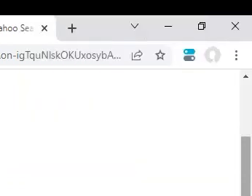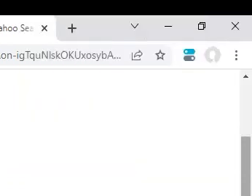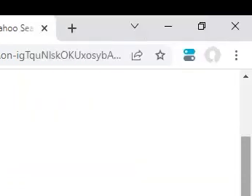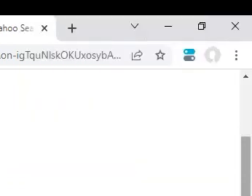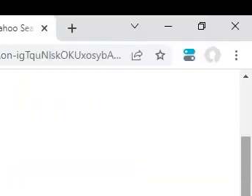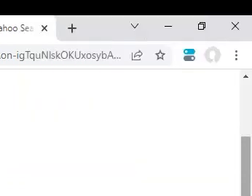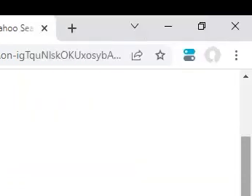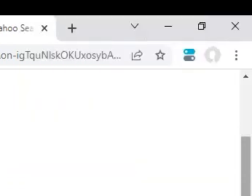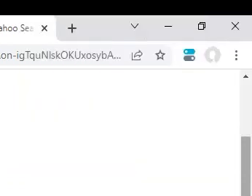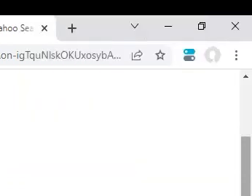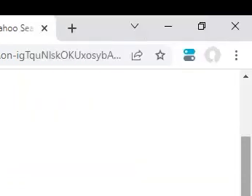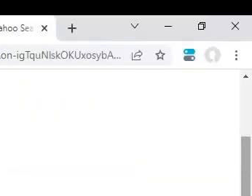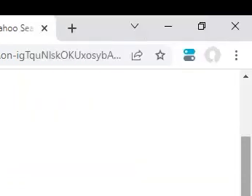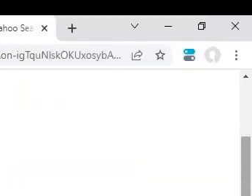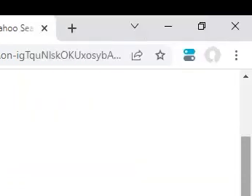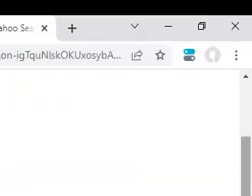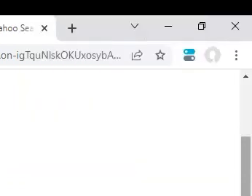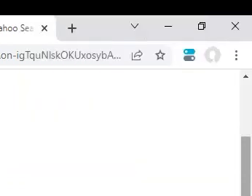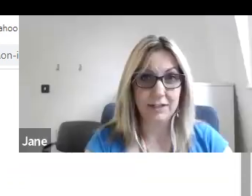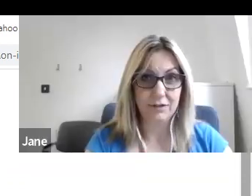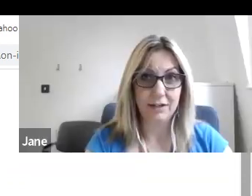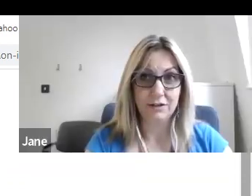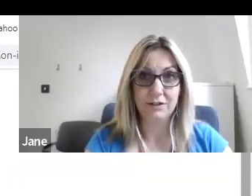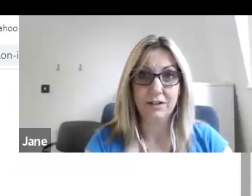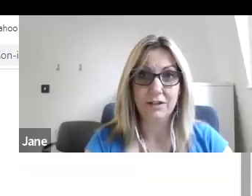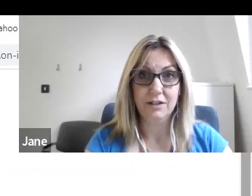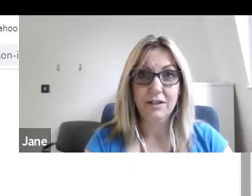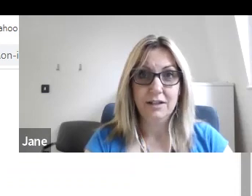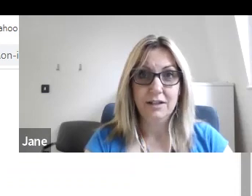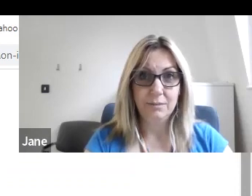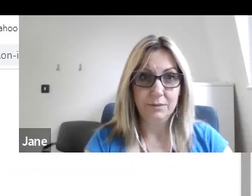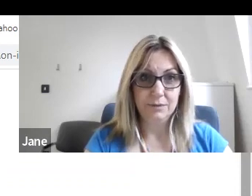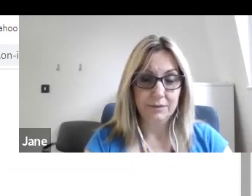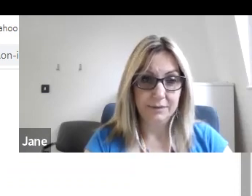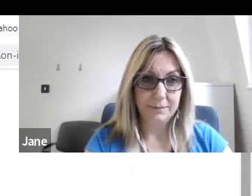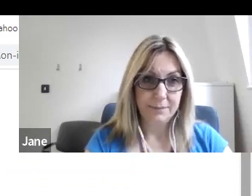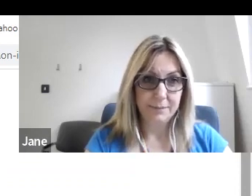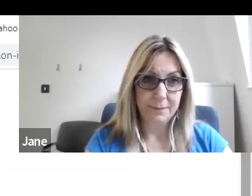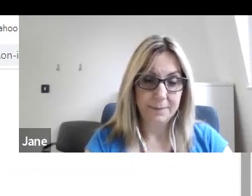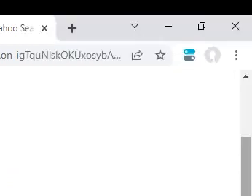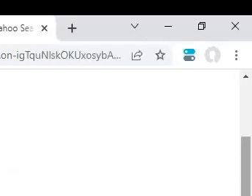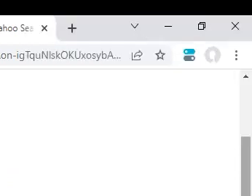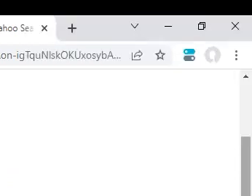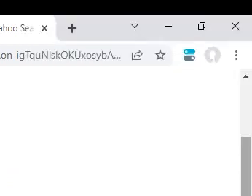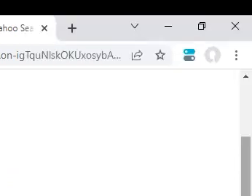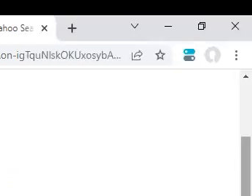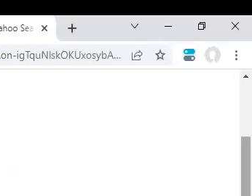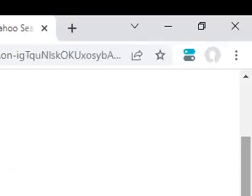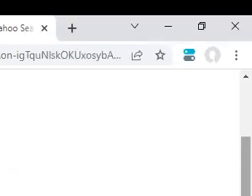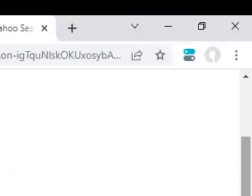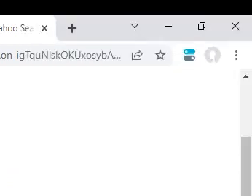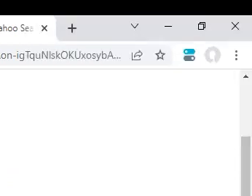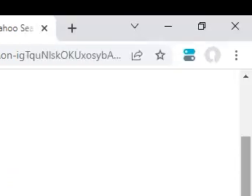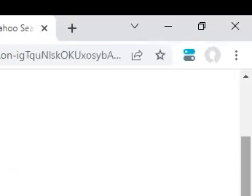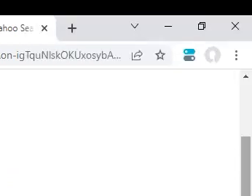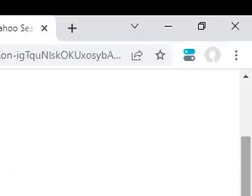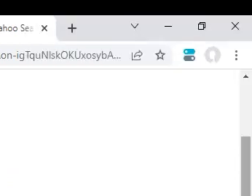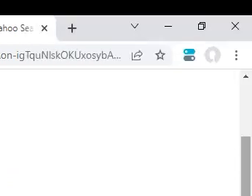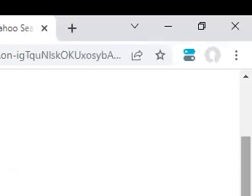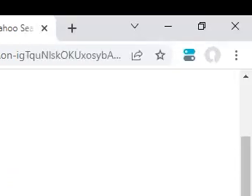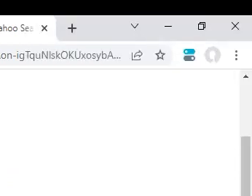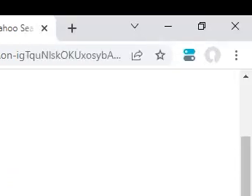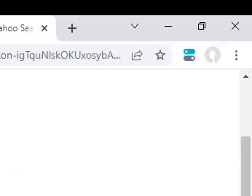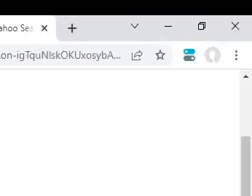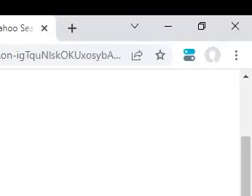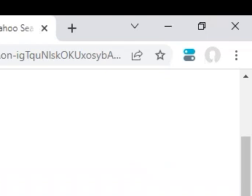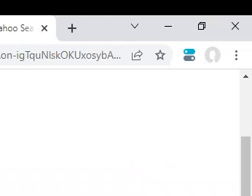boundaries, definitely. Yeah, it's really hard. It's really, really hard. Okay, I think sorry. I went for some therapy at that